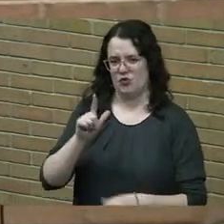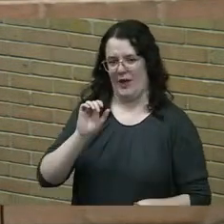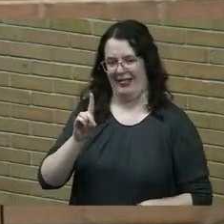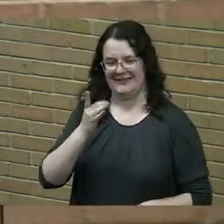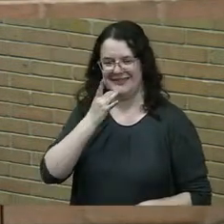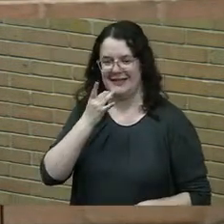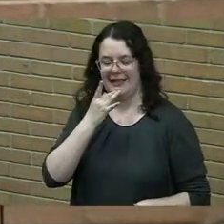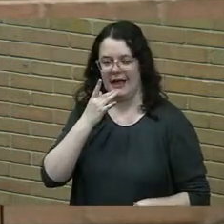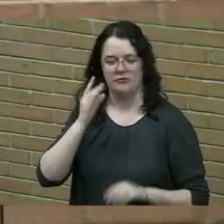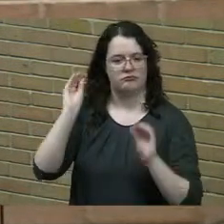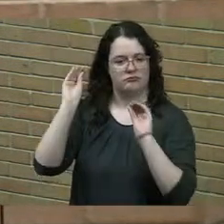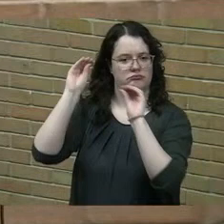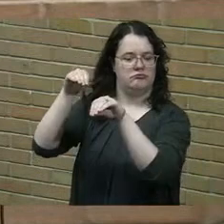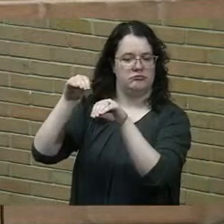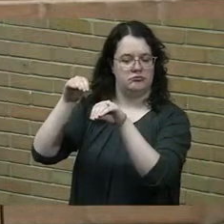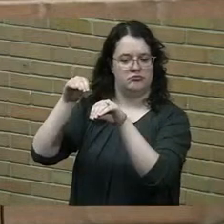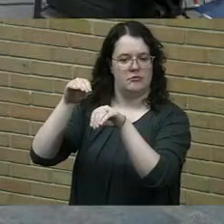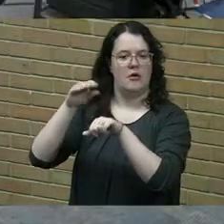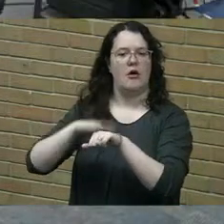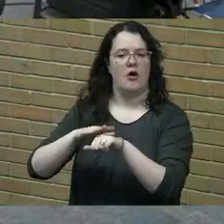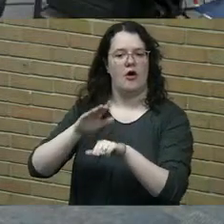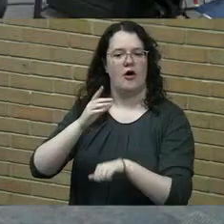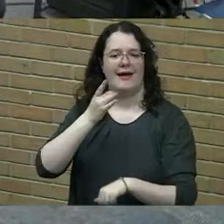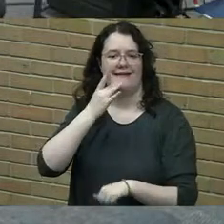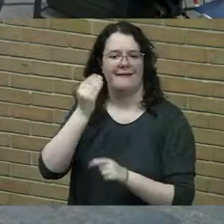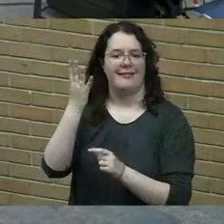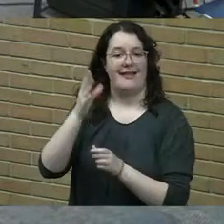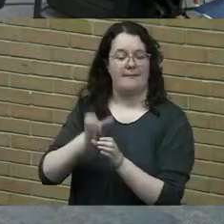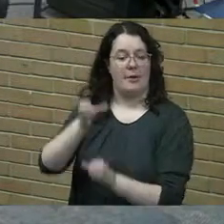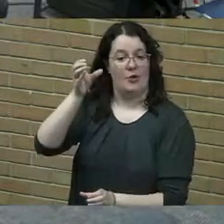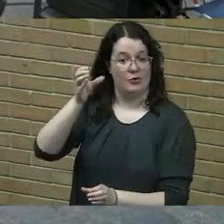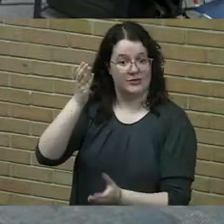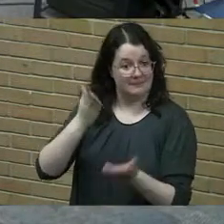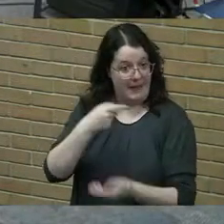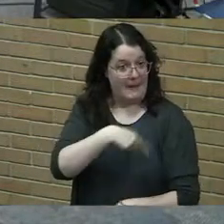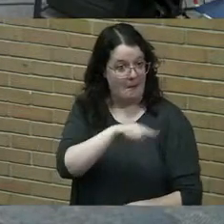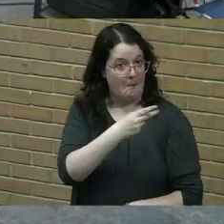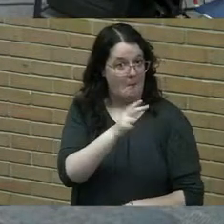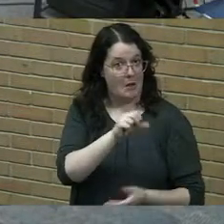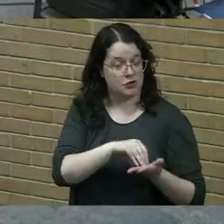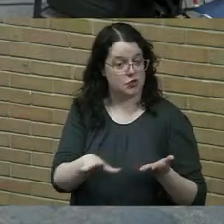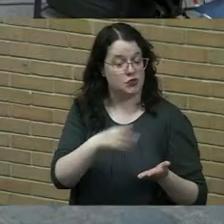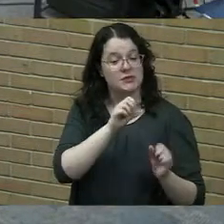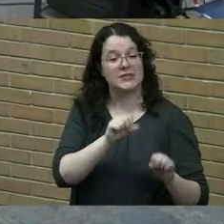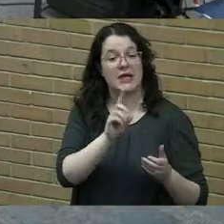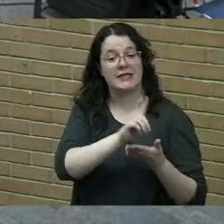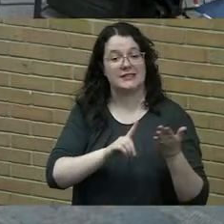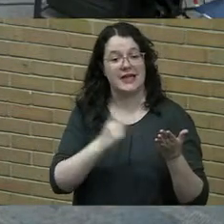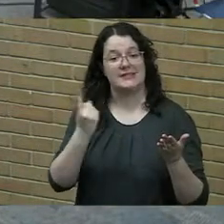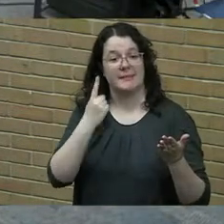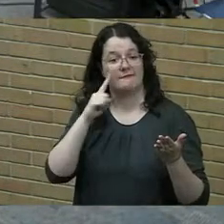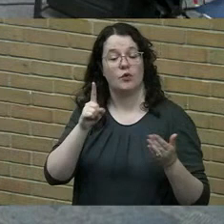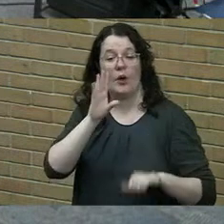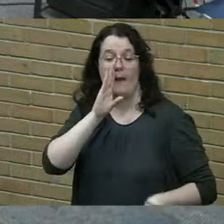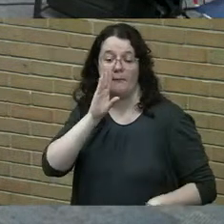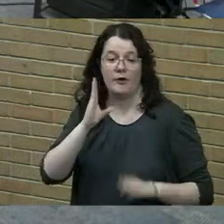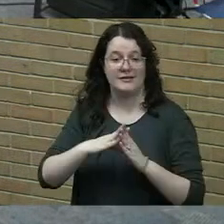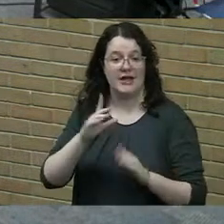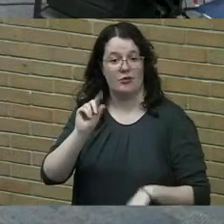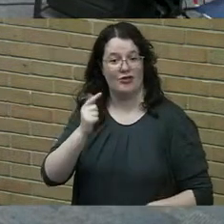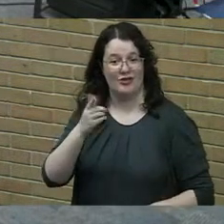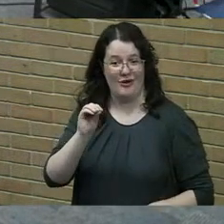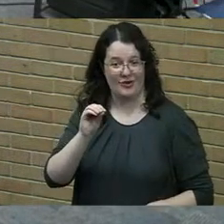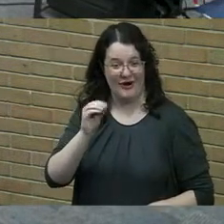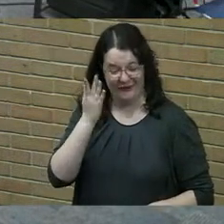into the lampposts, maybe they can redesign something for the Brighton Town logo, which will be obsolete when